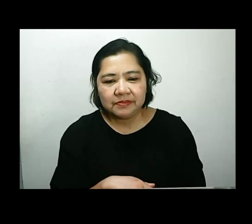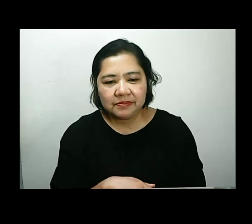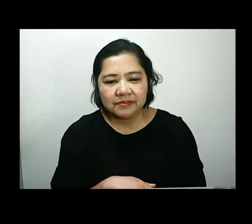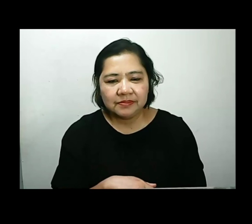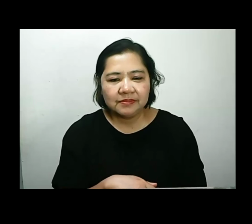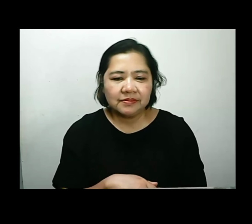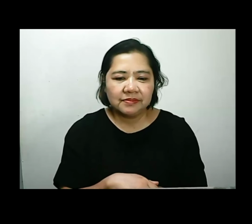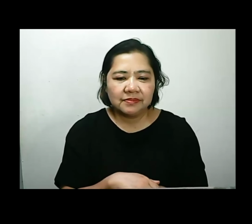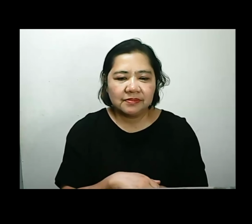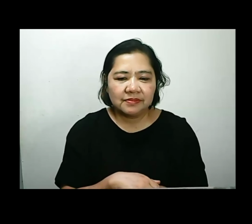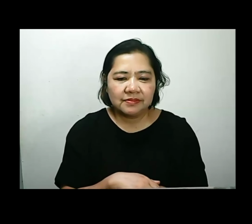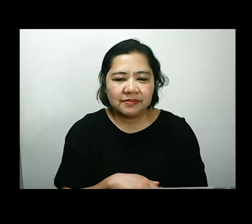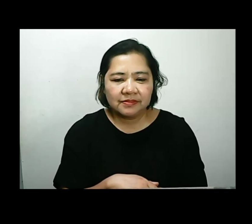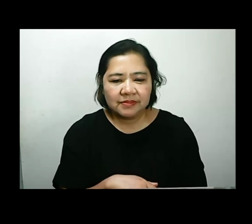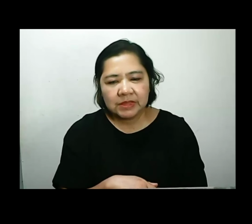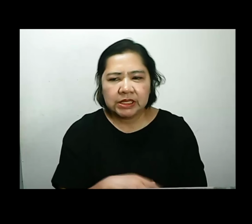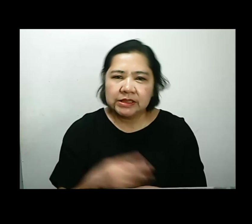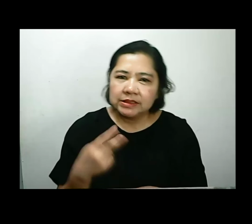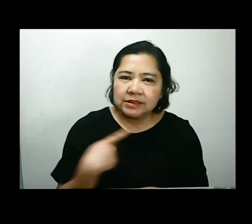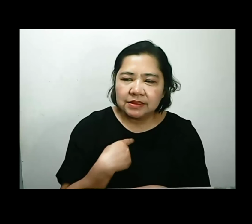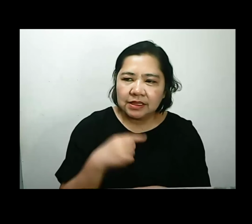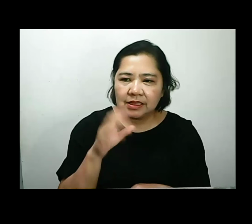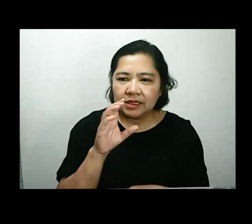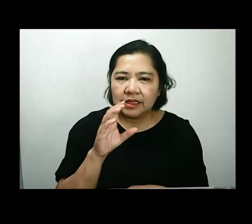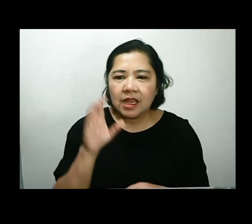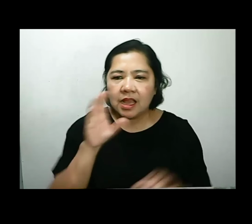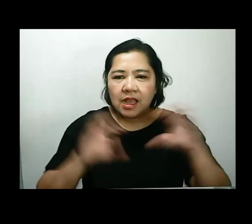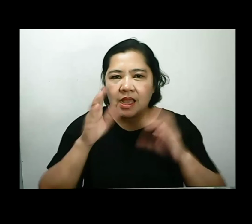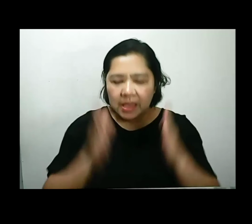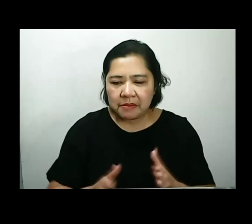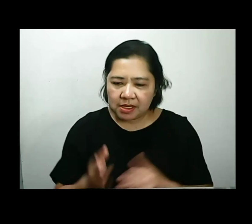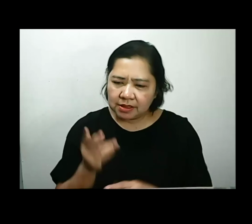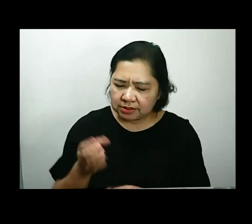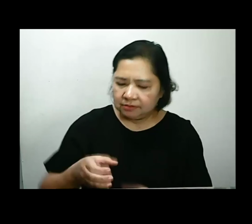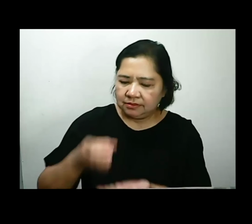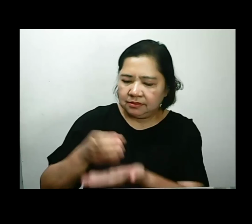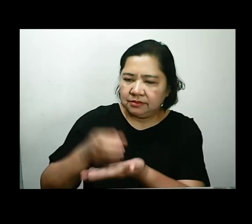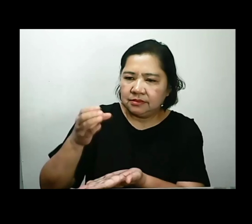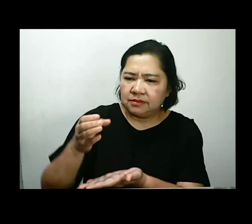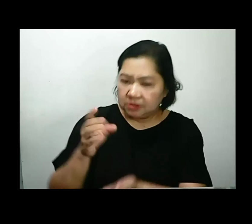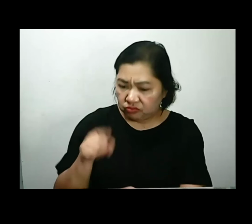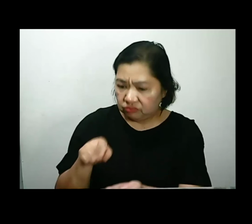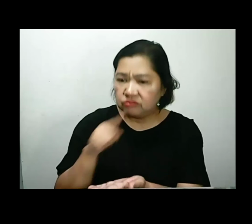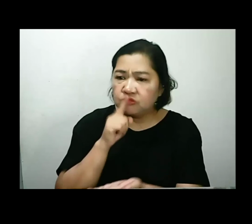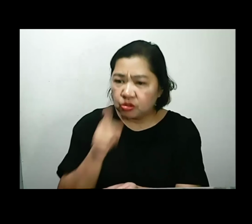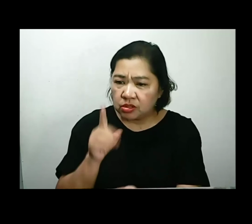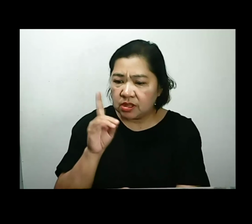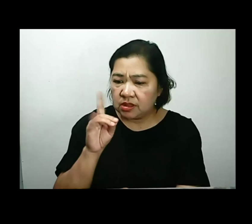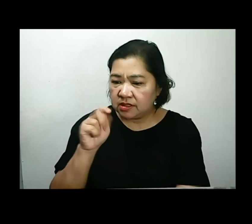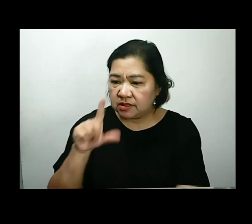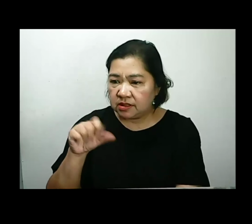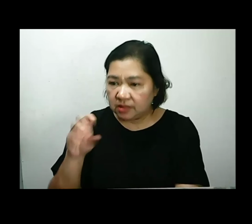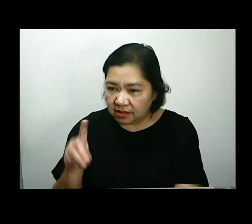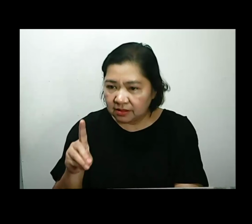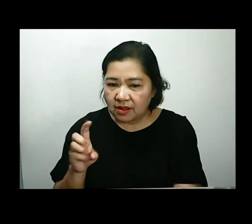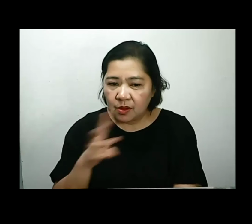companies looks at this distilled water and says, oh, this distilled water, once it enters your body, it will search for